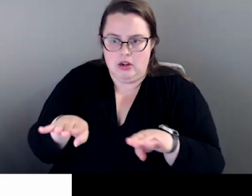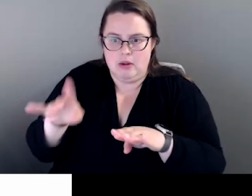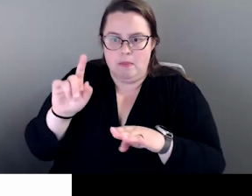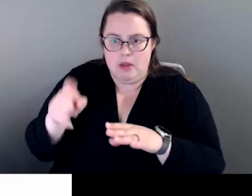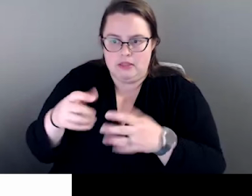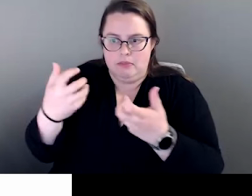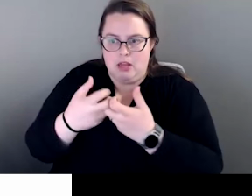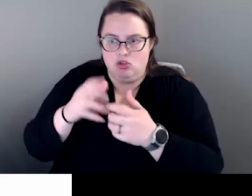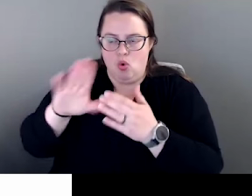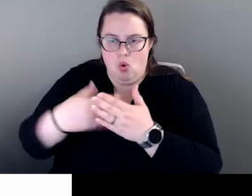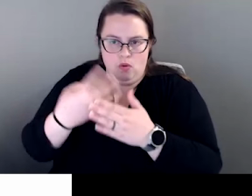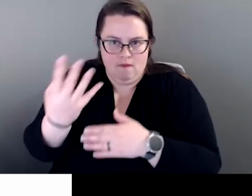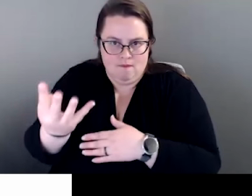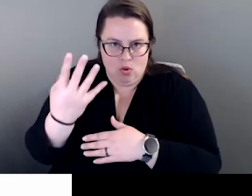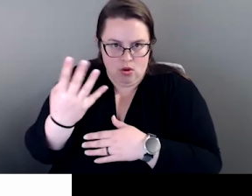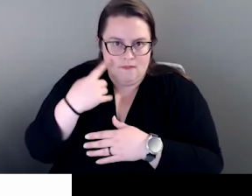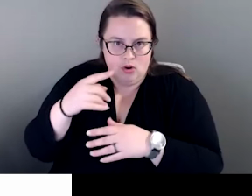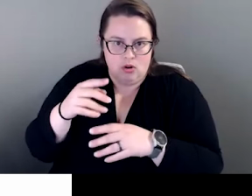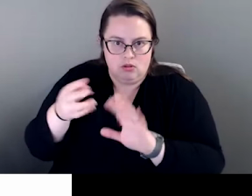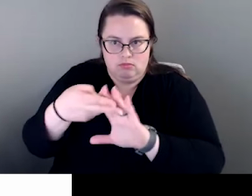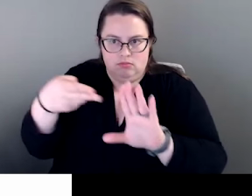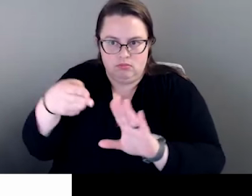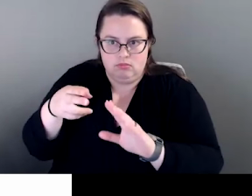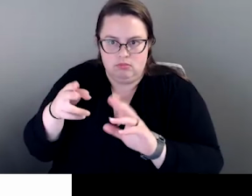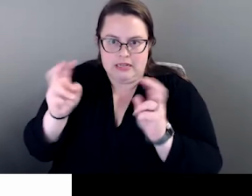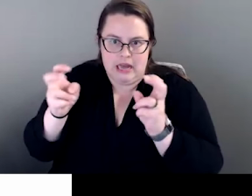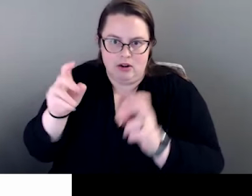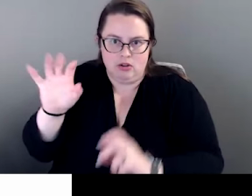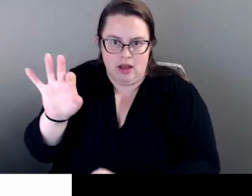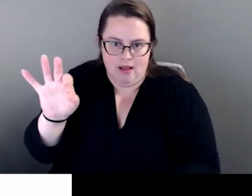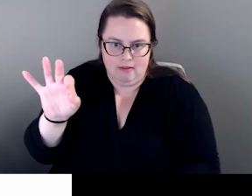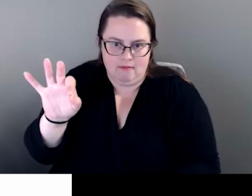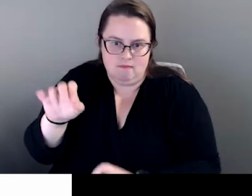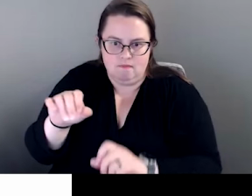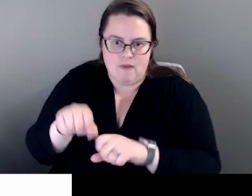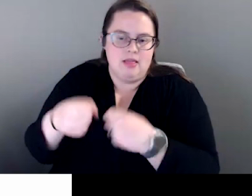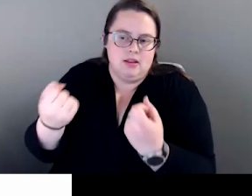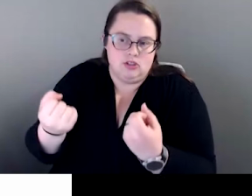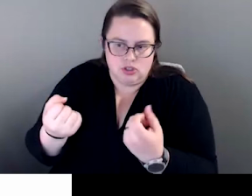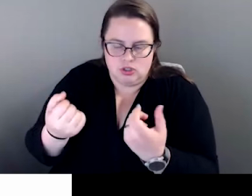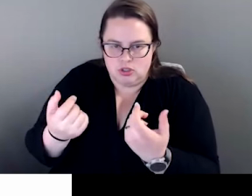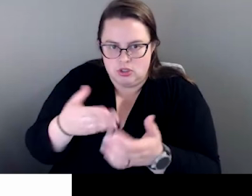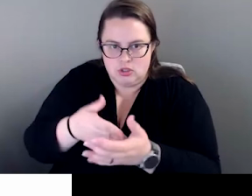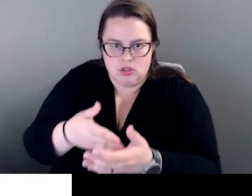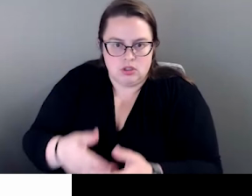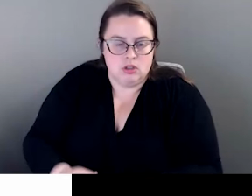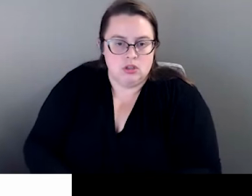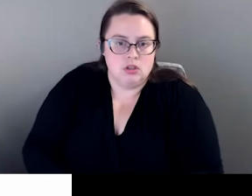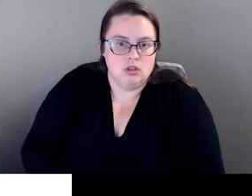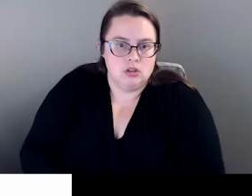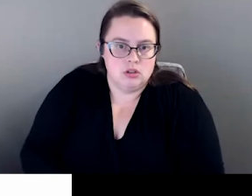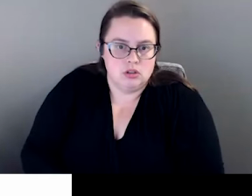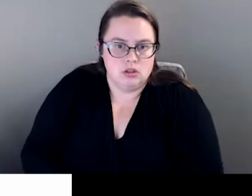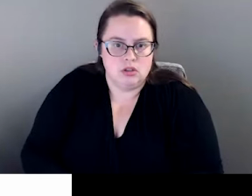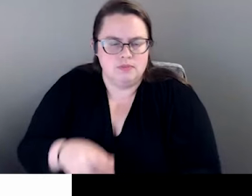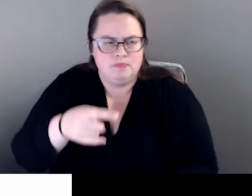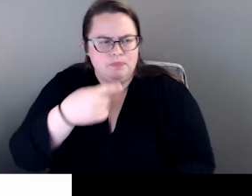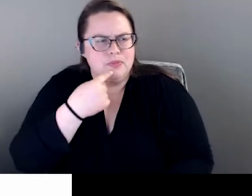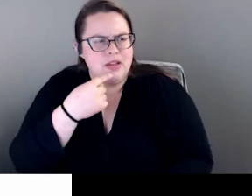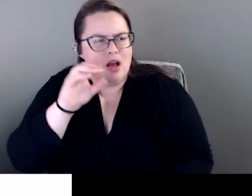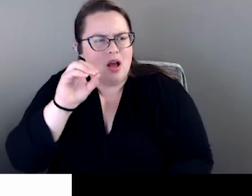those things for it to be Title IX or a Title IX violation. When you say objectively